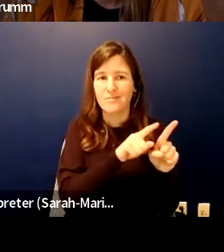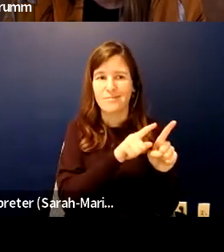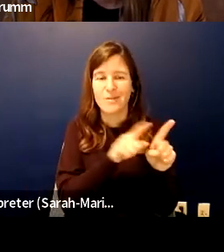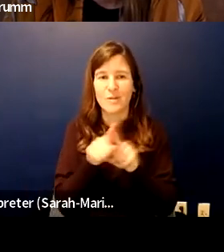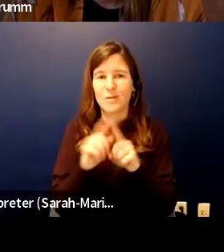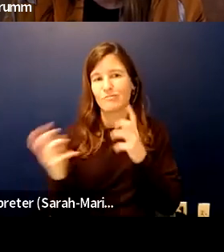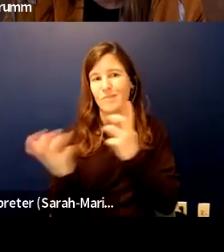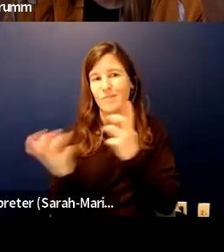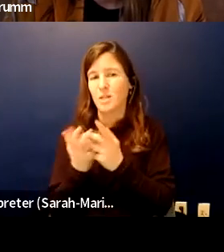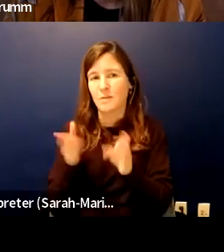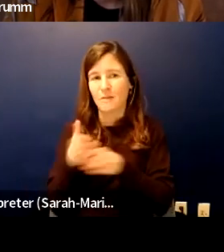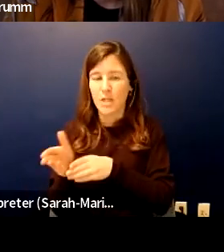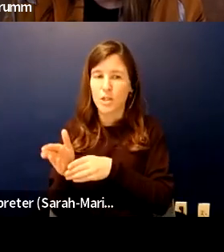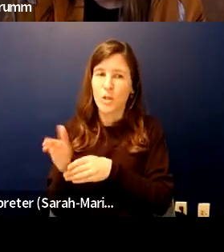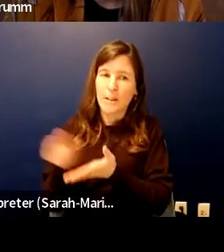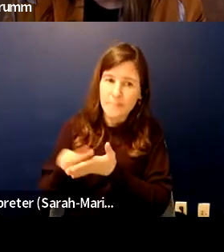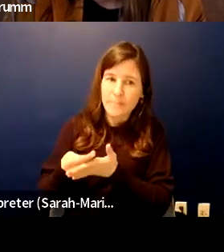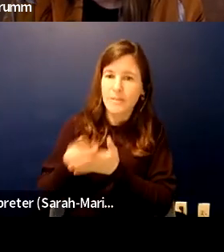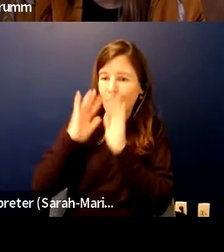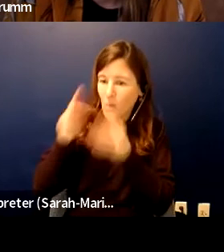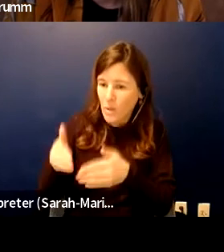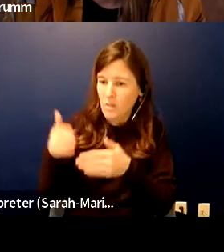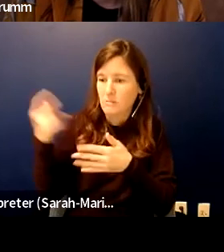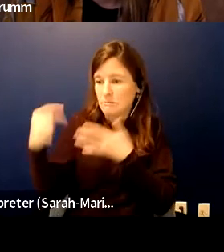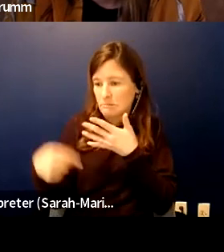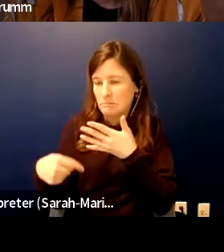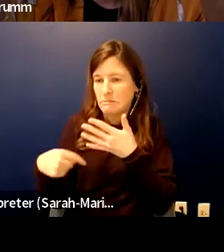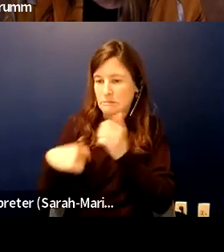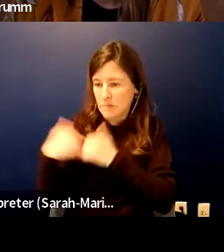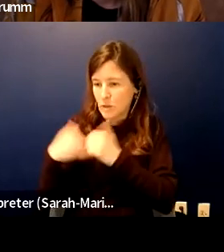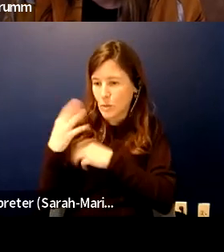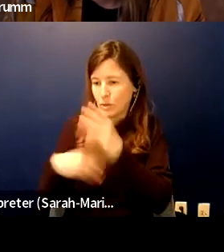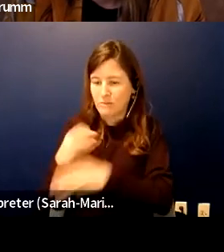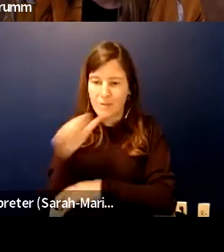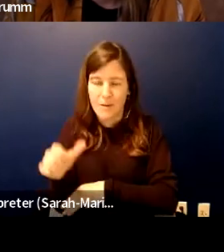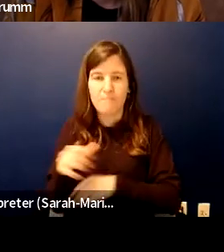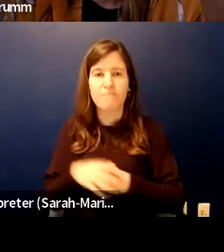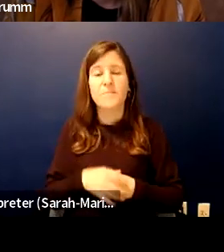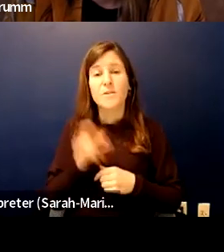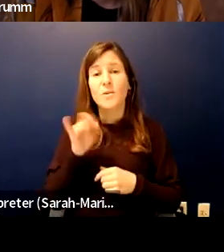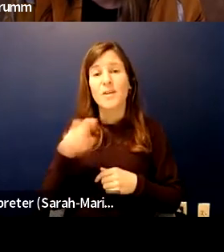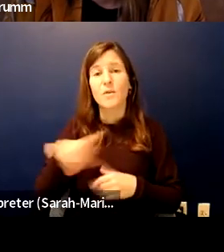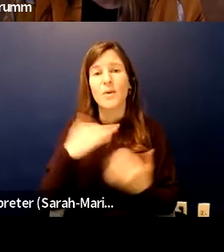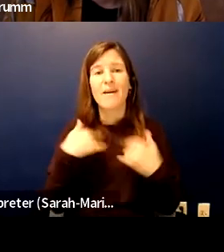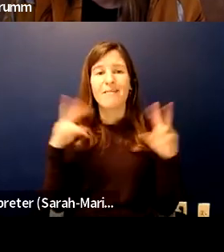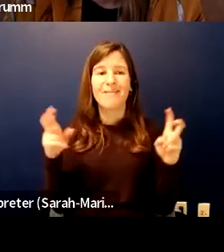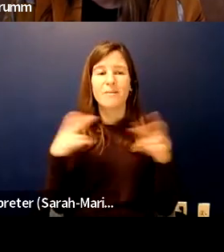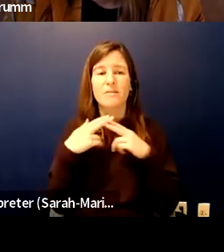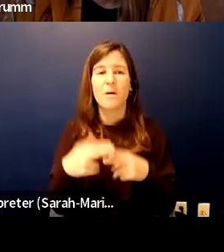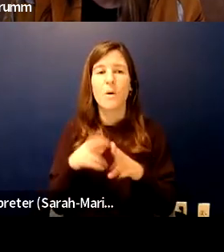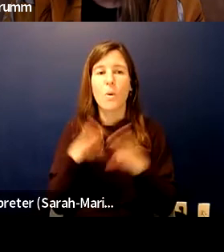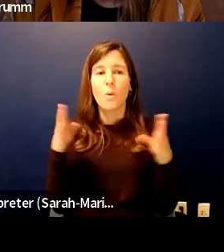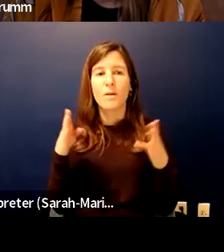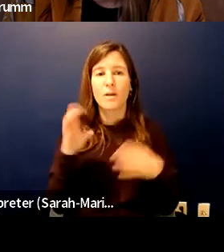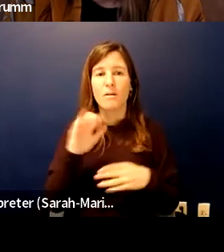professional. But that's just something I wanted to add. If you are having these open calls, it would be good to designate someone within